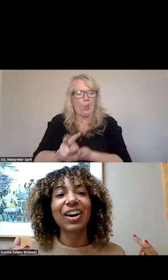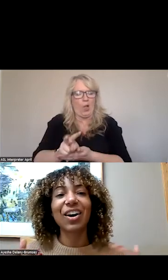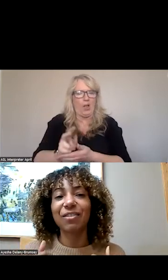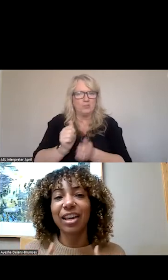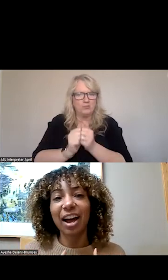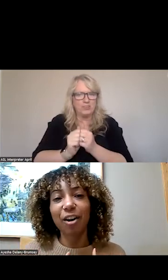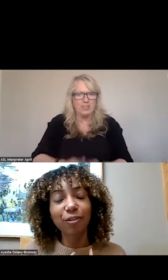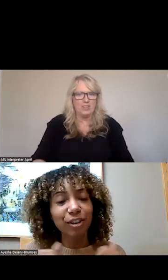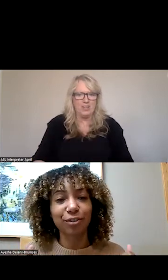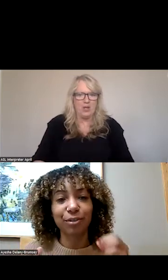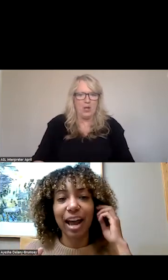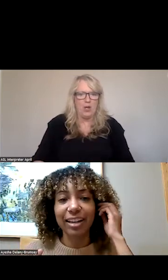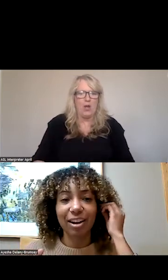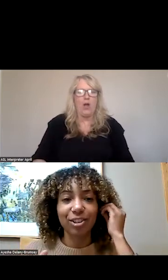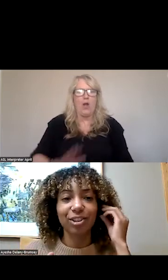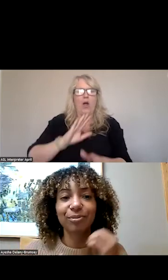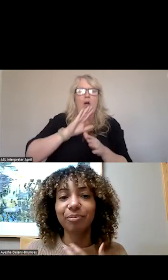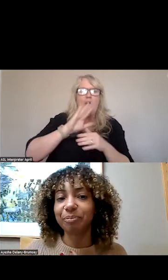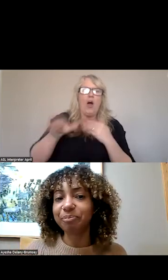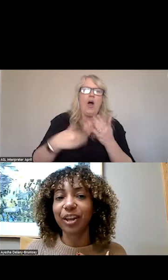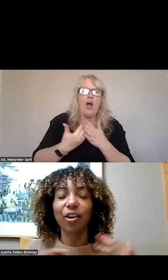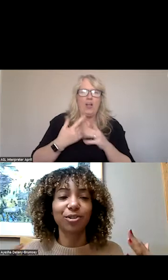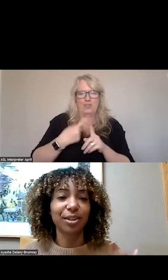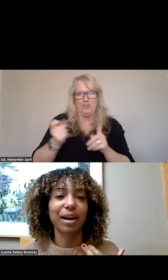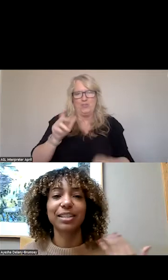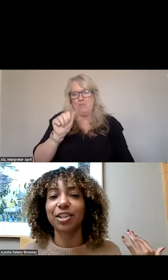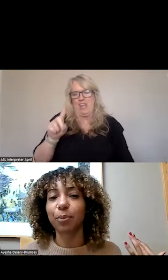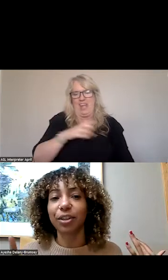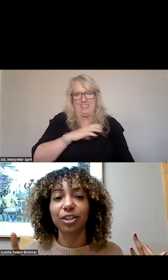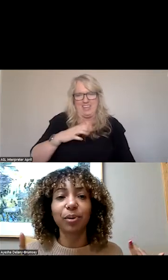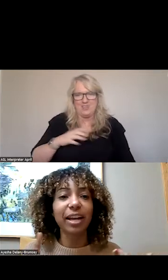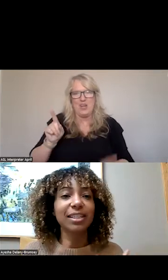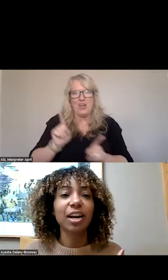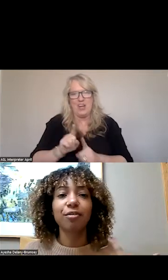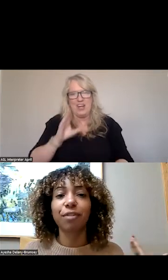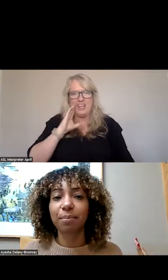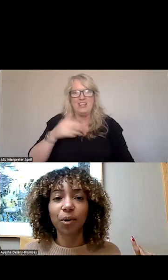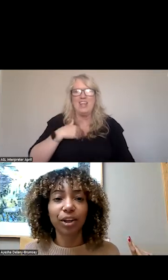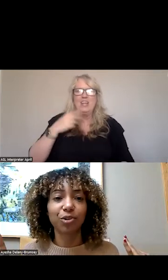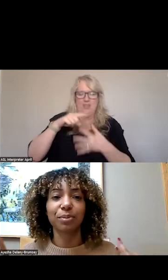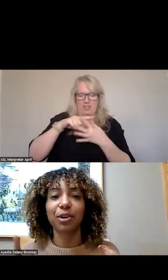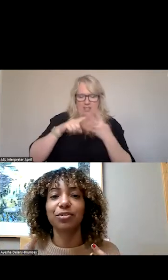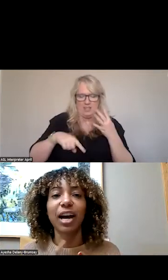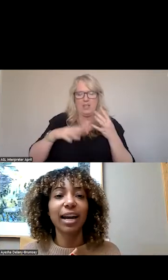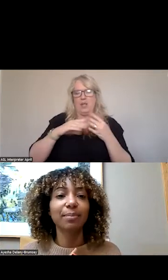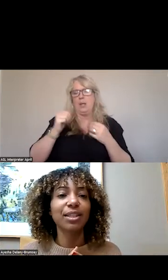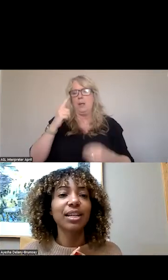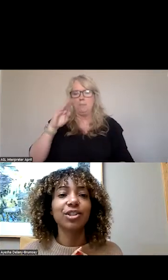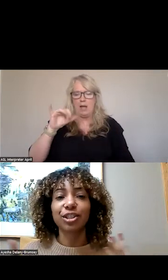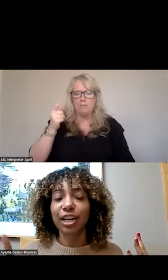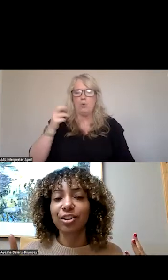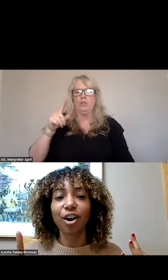All of these are from the Ad Council. They also did a Mind is a Terrible Thing to Waste, Fight Polio during the March of